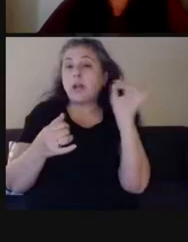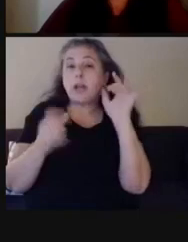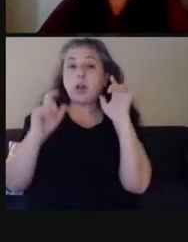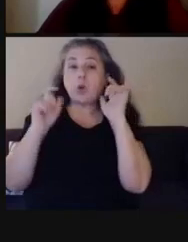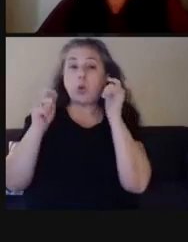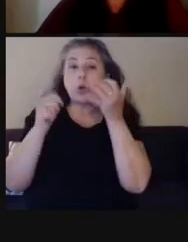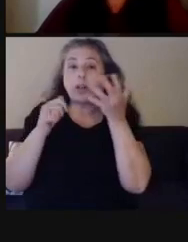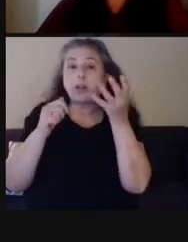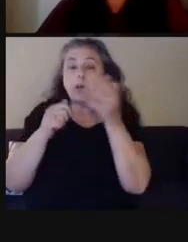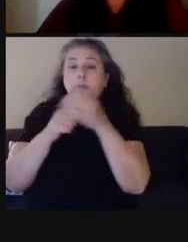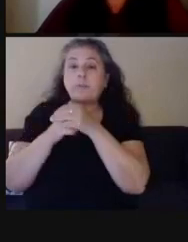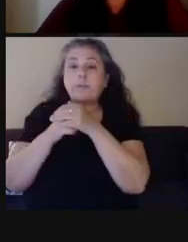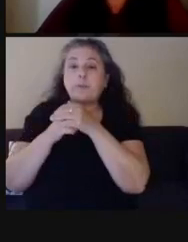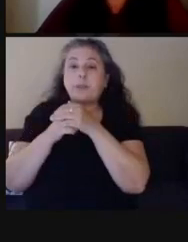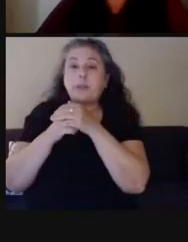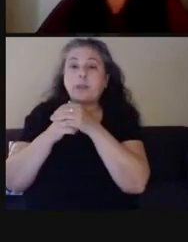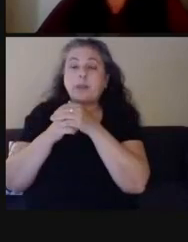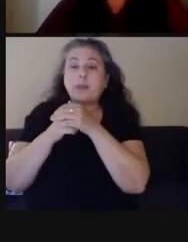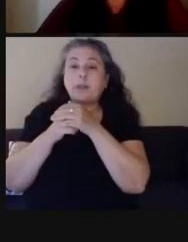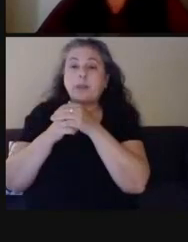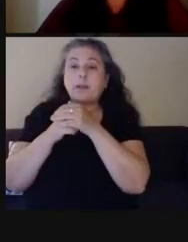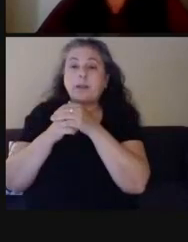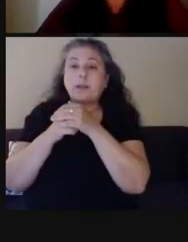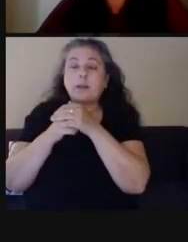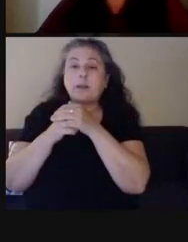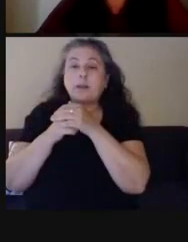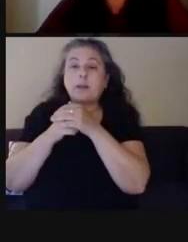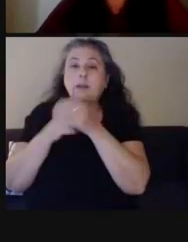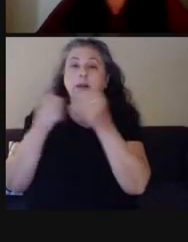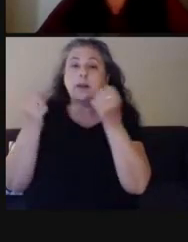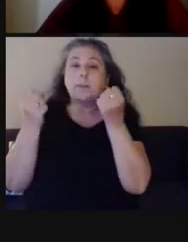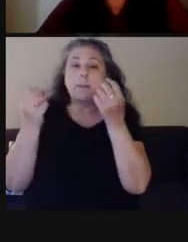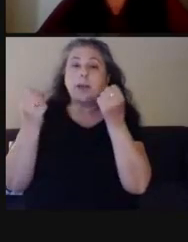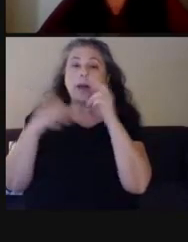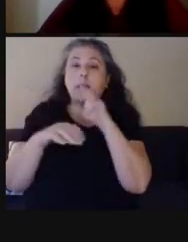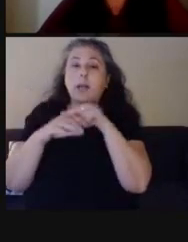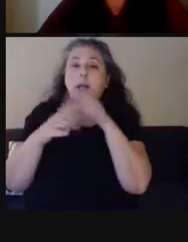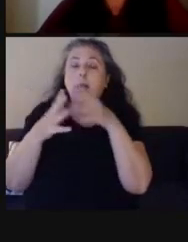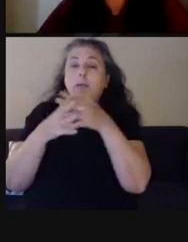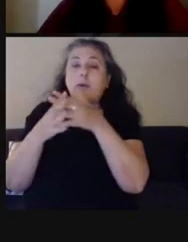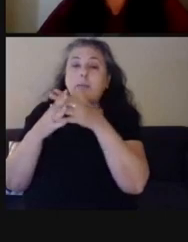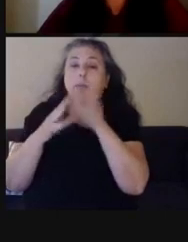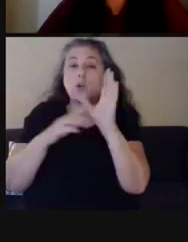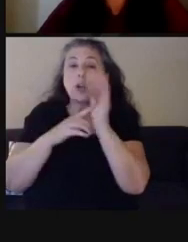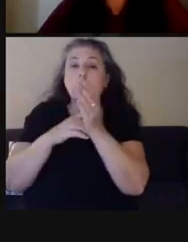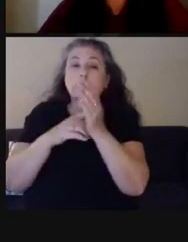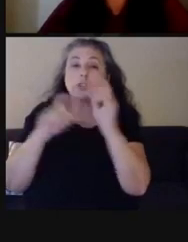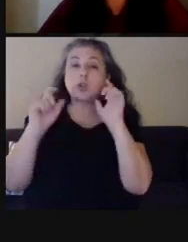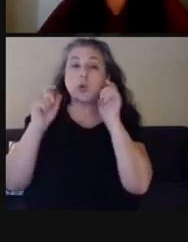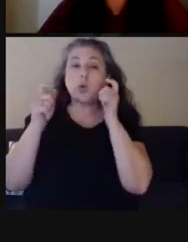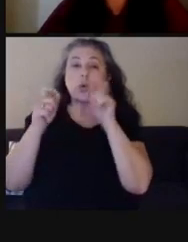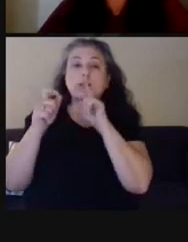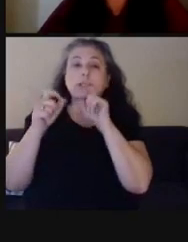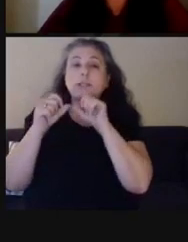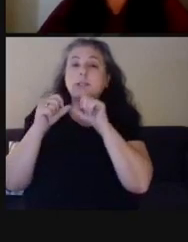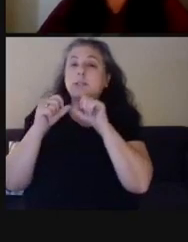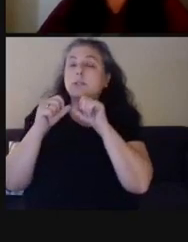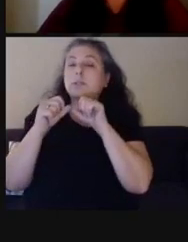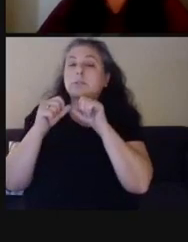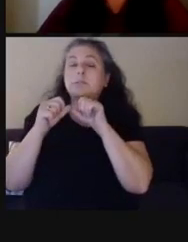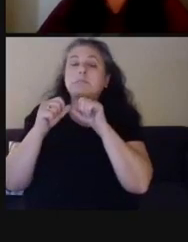here. For many Native American cultures, corn is a staple in their